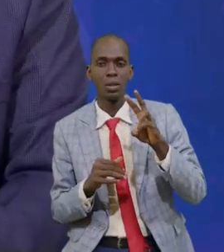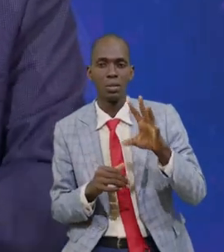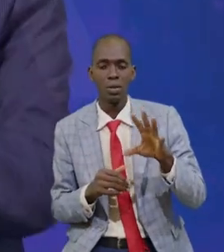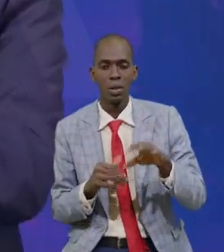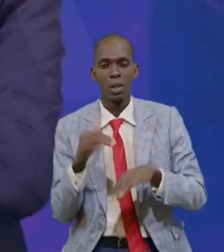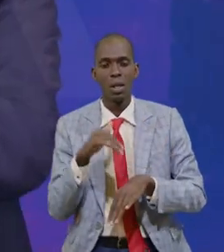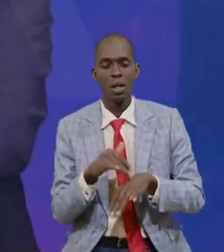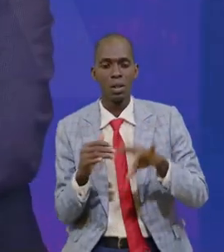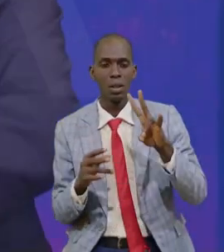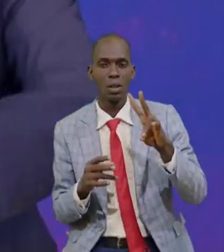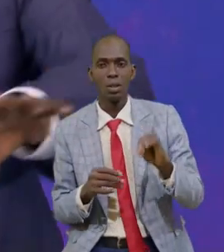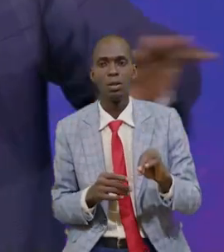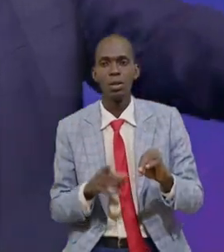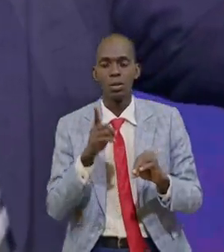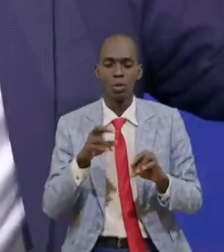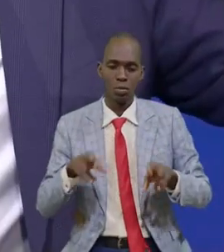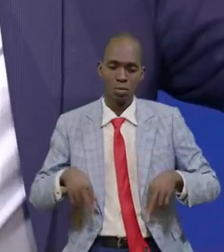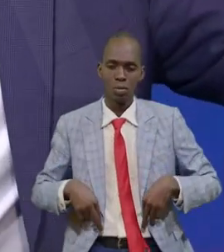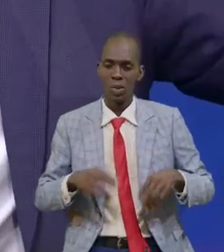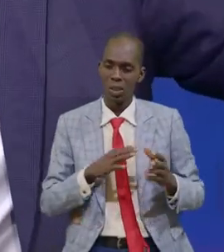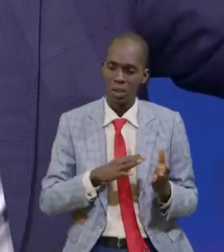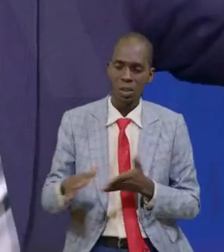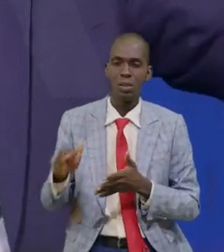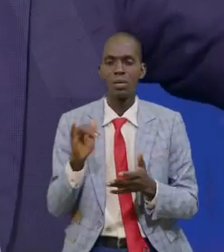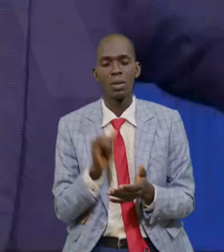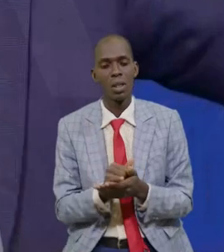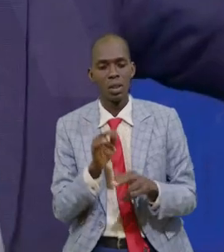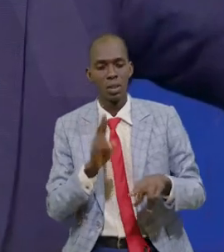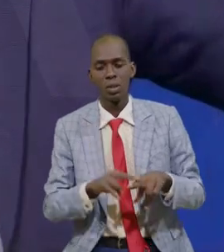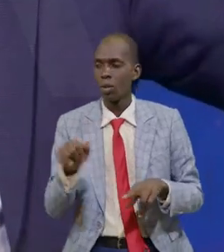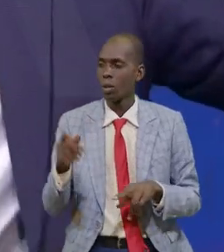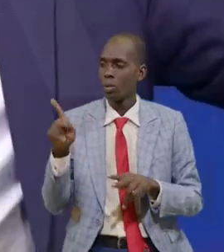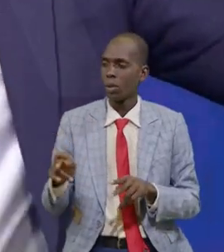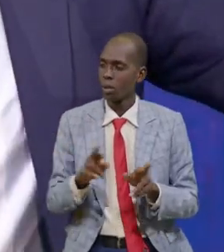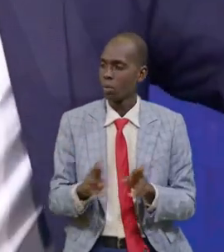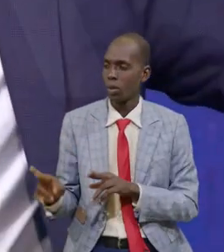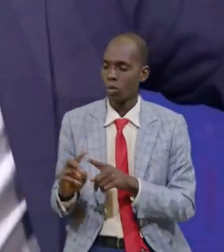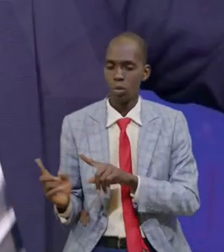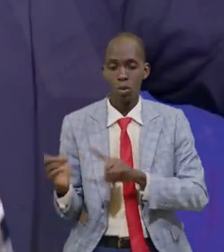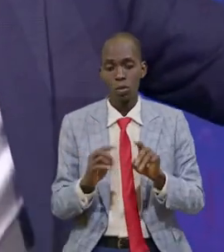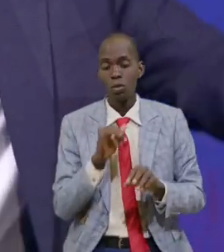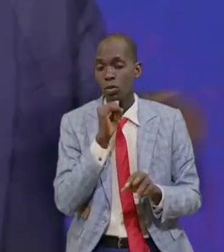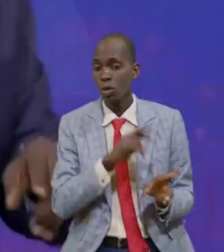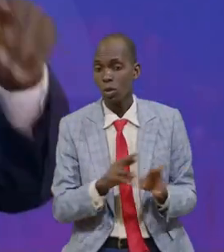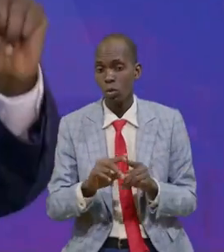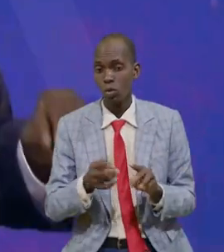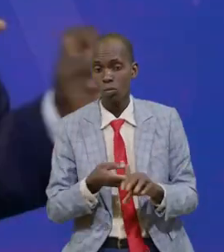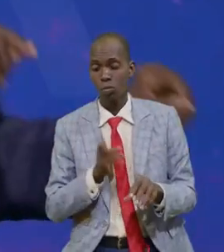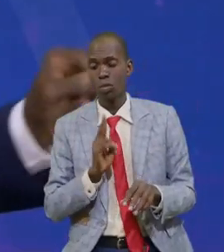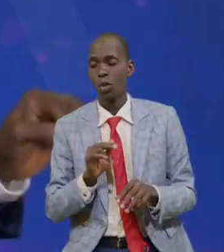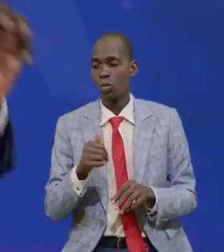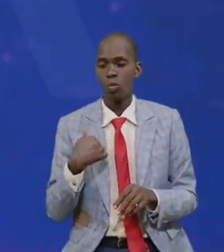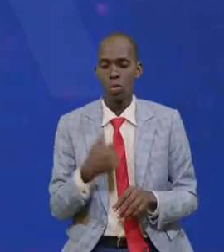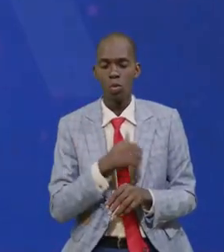70, you retire. Get out of that seat. Somebody is waiting already. And if you don't leave there, they will push you out because the